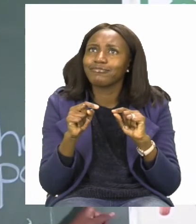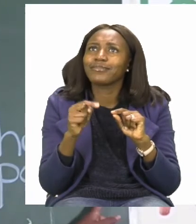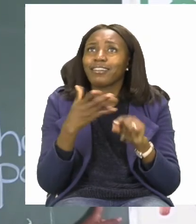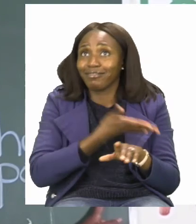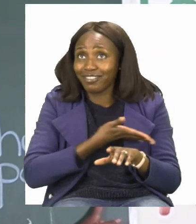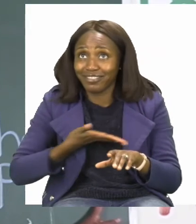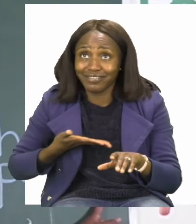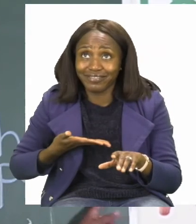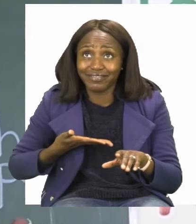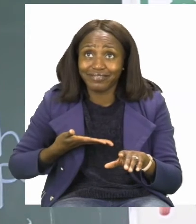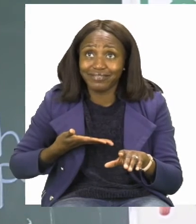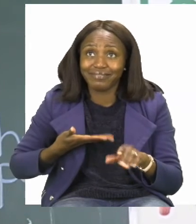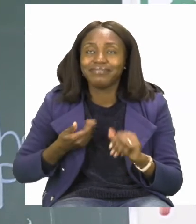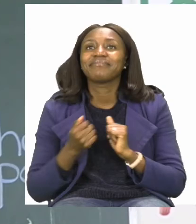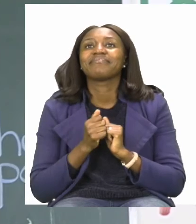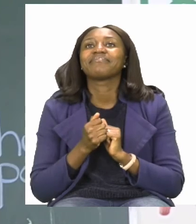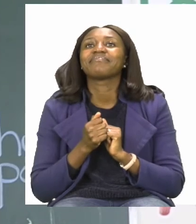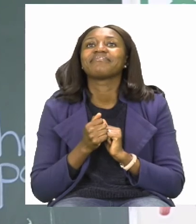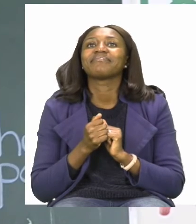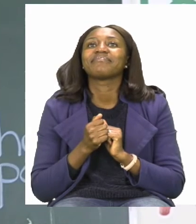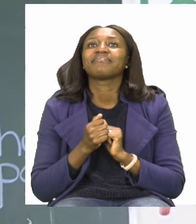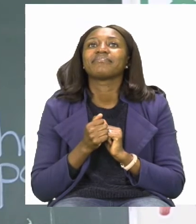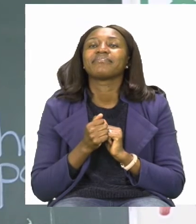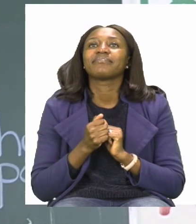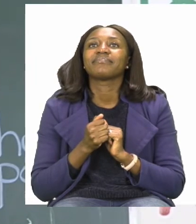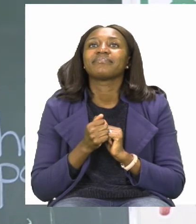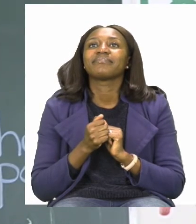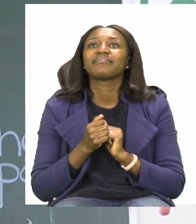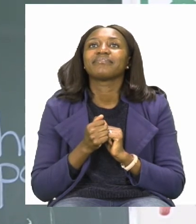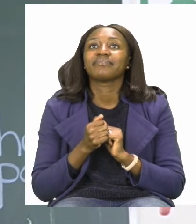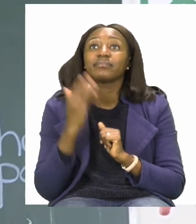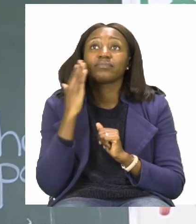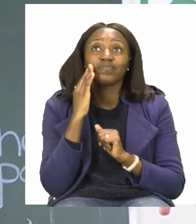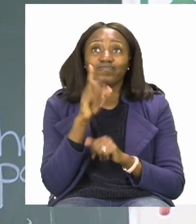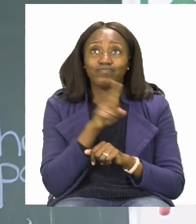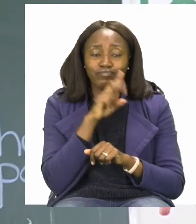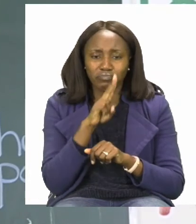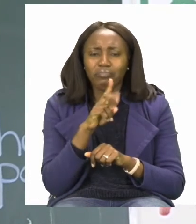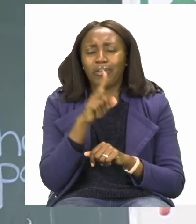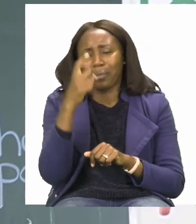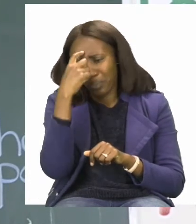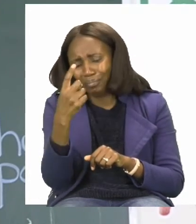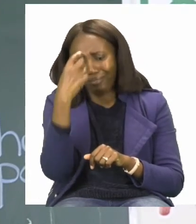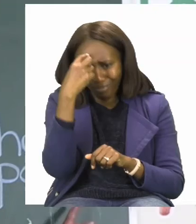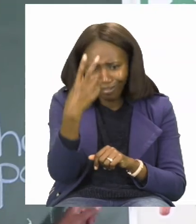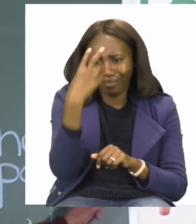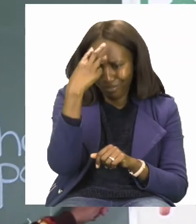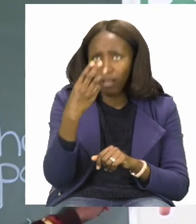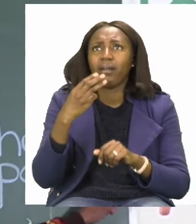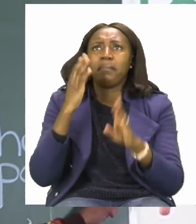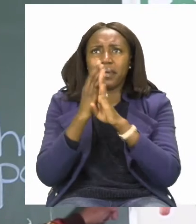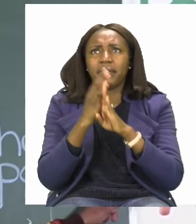past dash. So remember, when it is o'clock, we say our number first, and when it is half past, we say